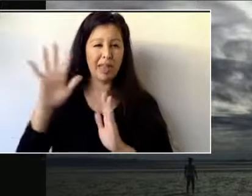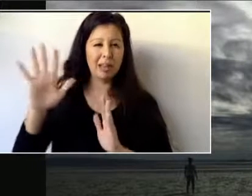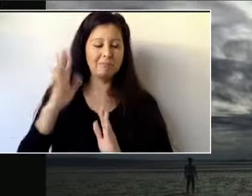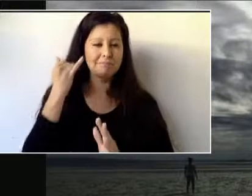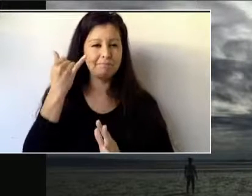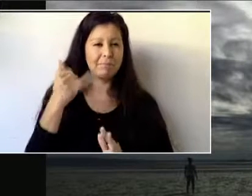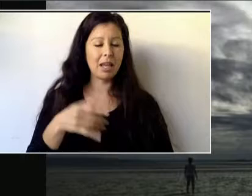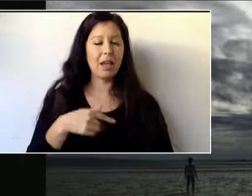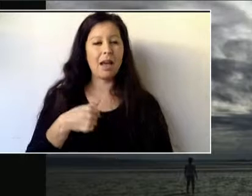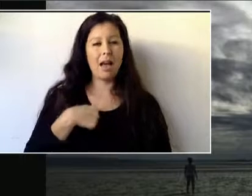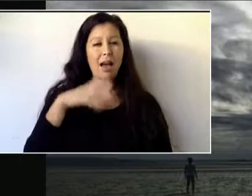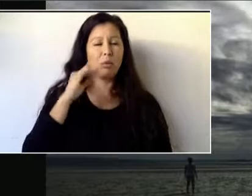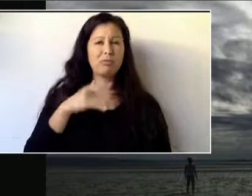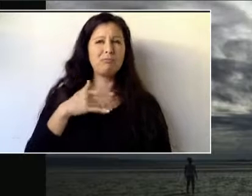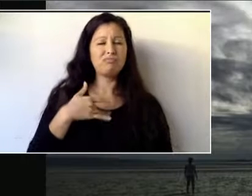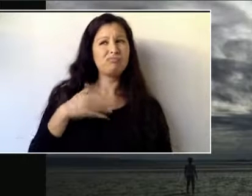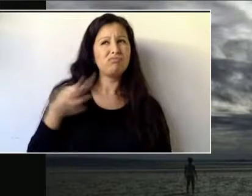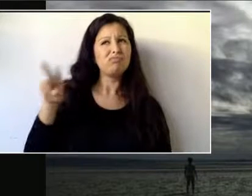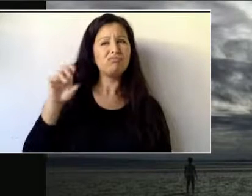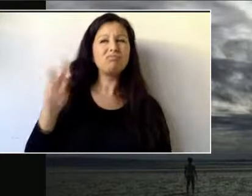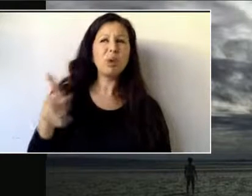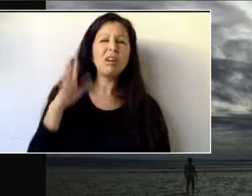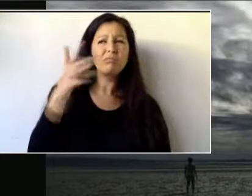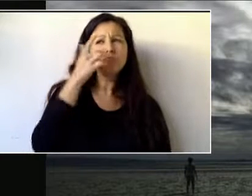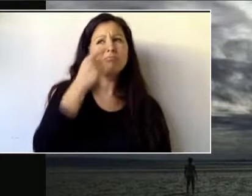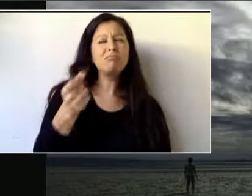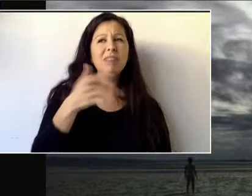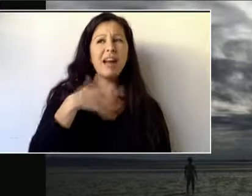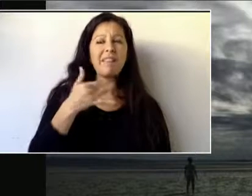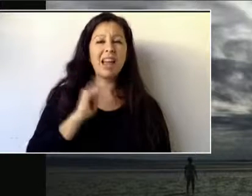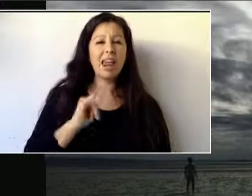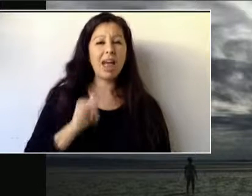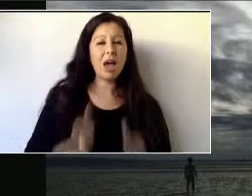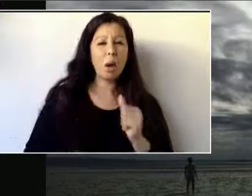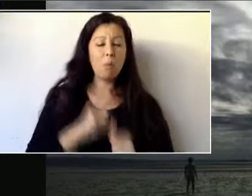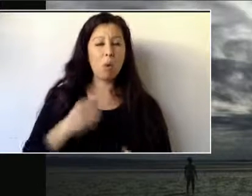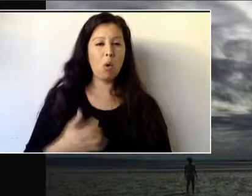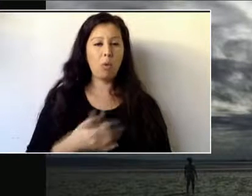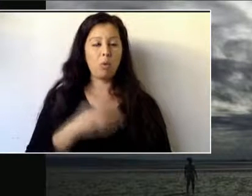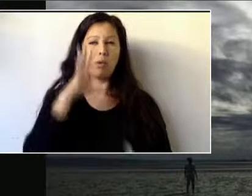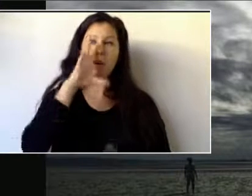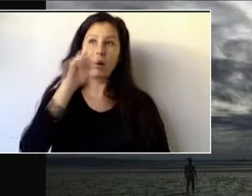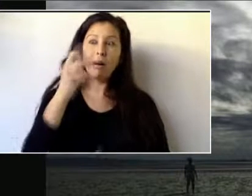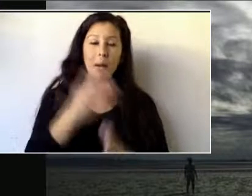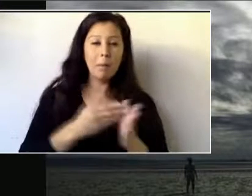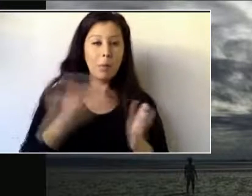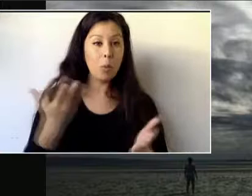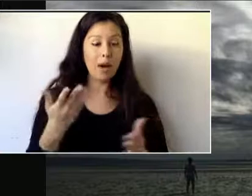was like, okay, that's really interesting. I felt like the most rewarding pieces were the pieces where it can like